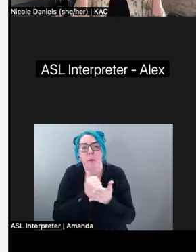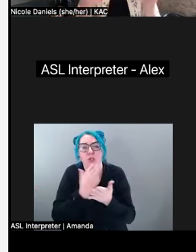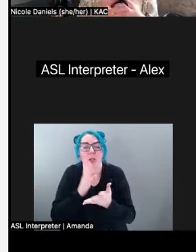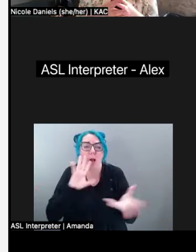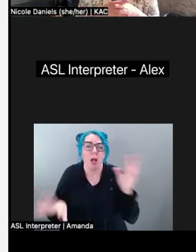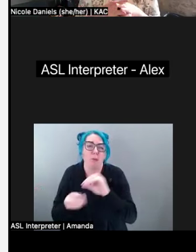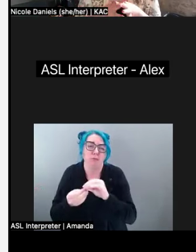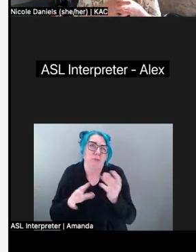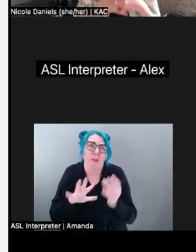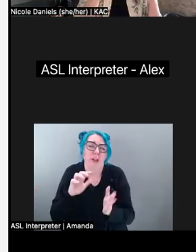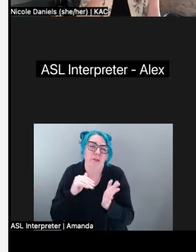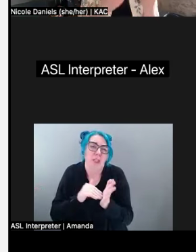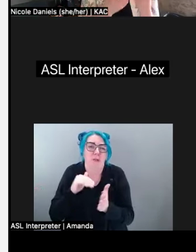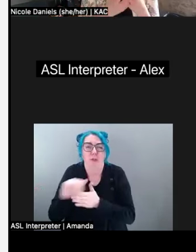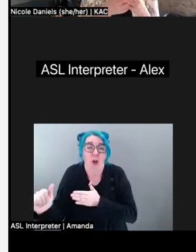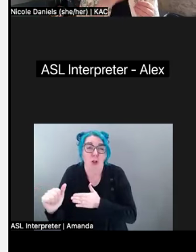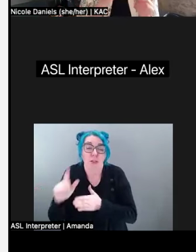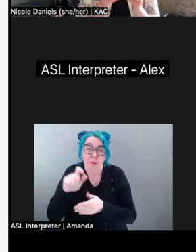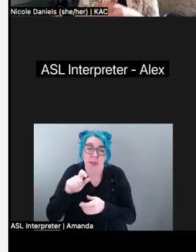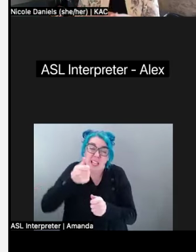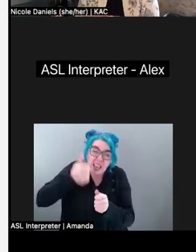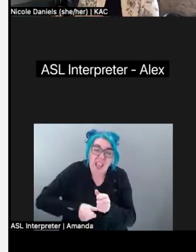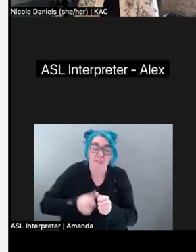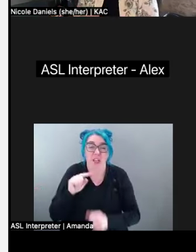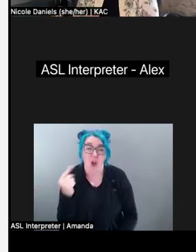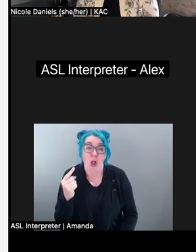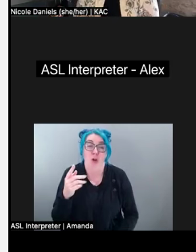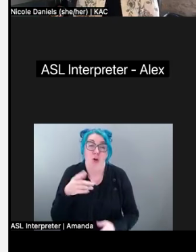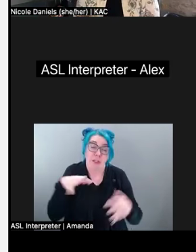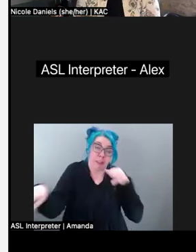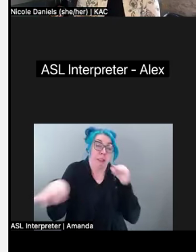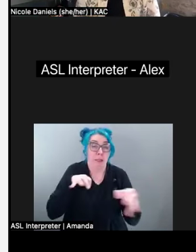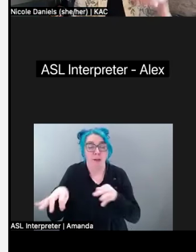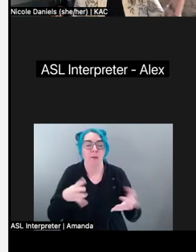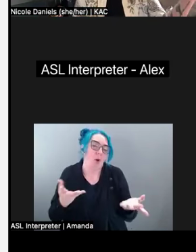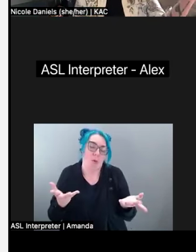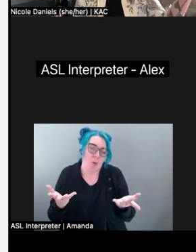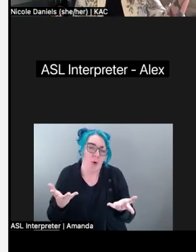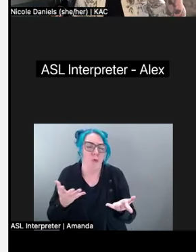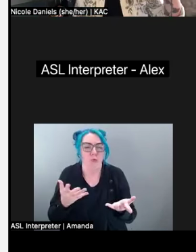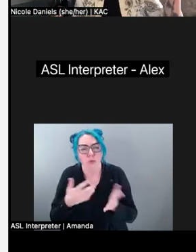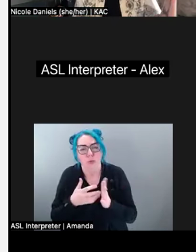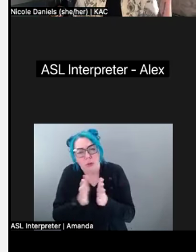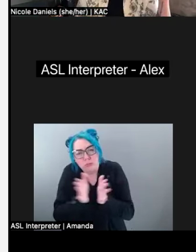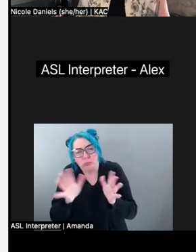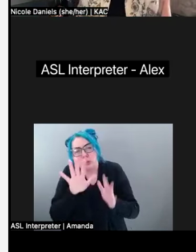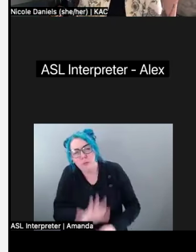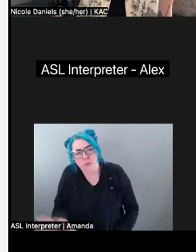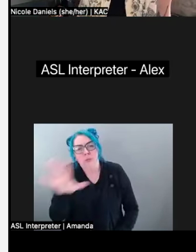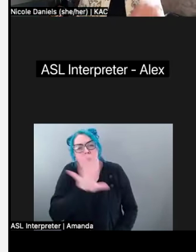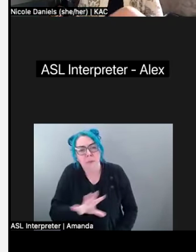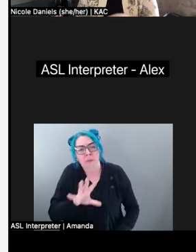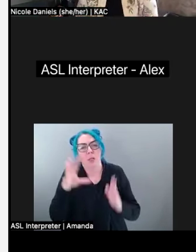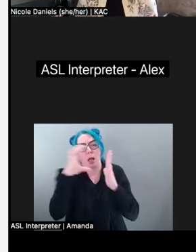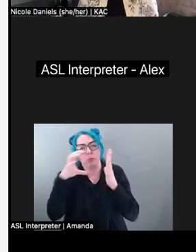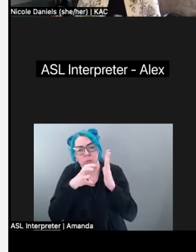of groups, like an overview and general breakdowns. So if you have multiple grants in one revenue